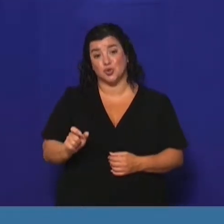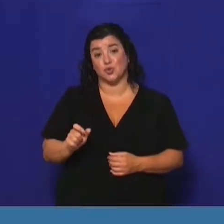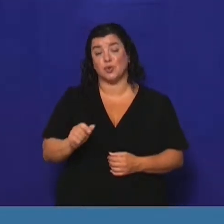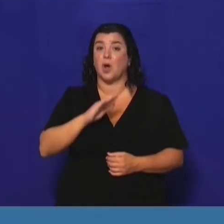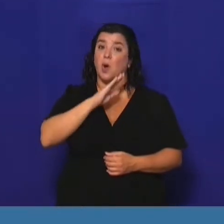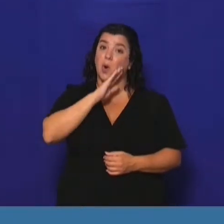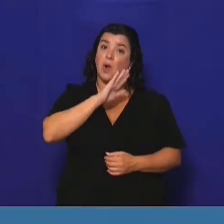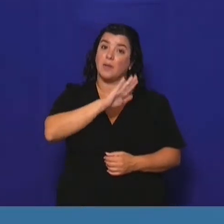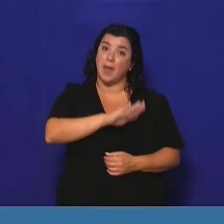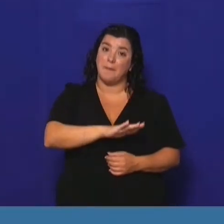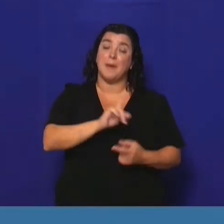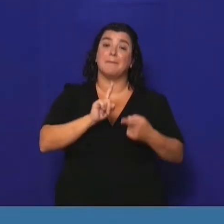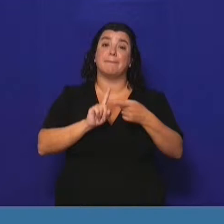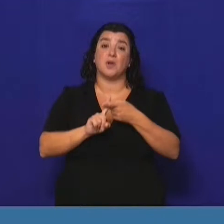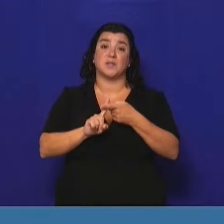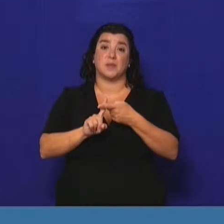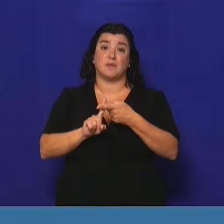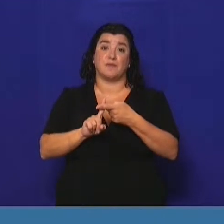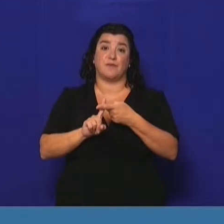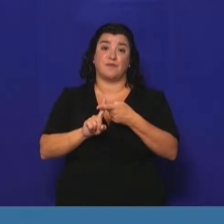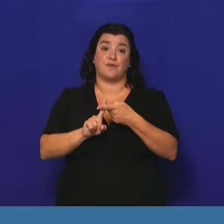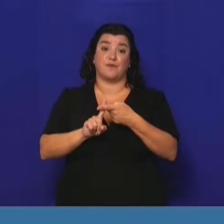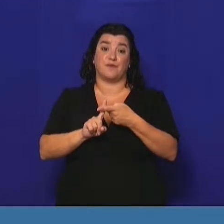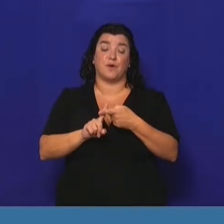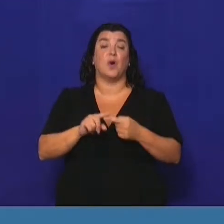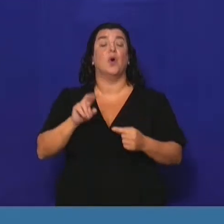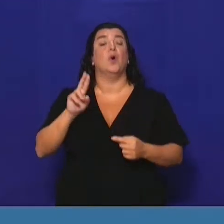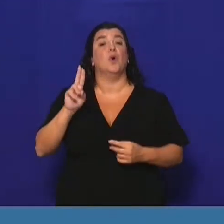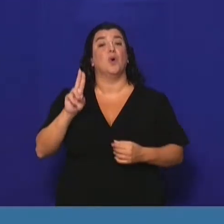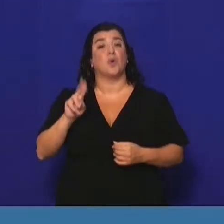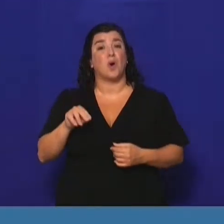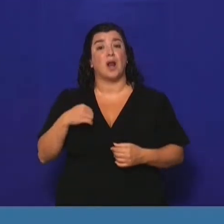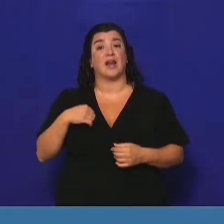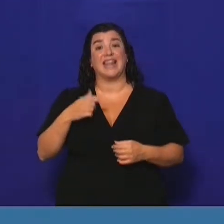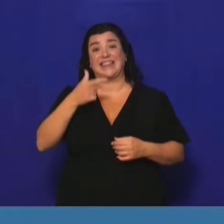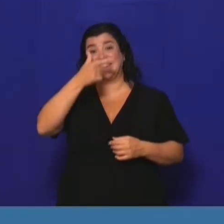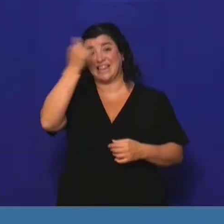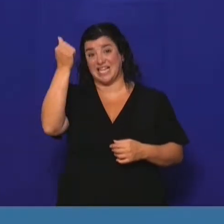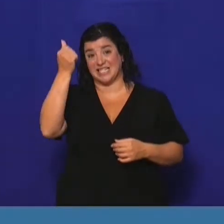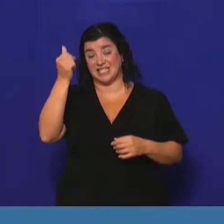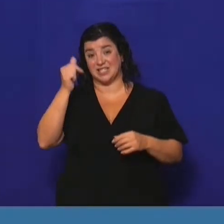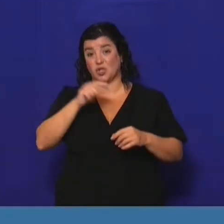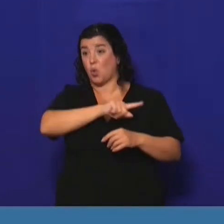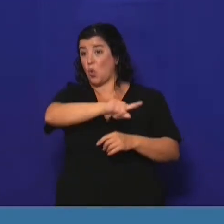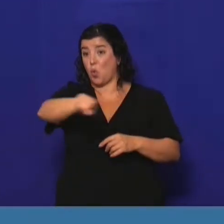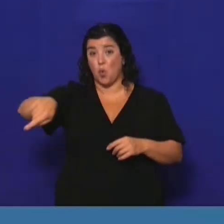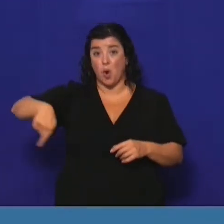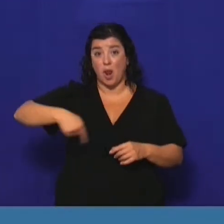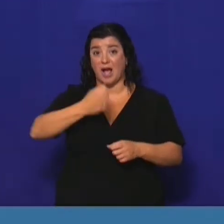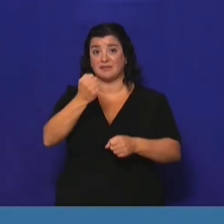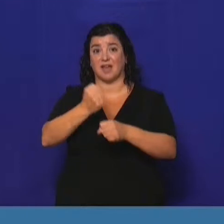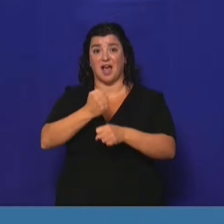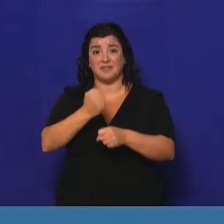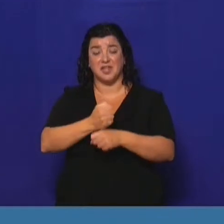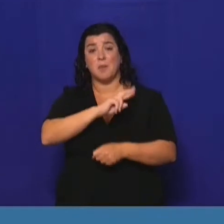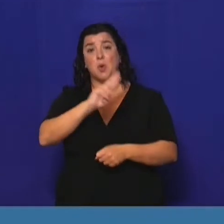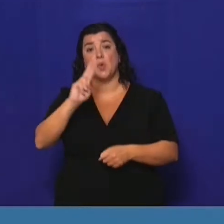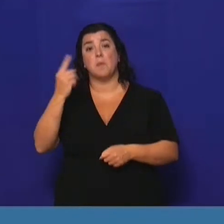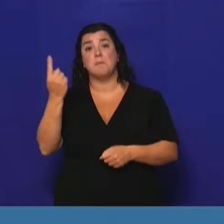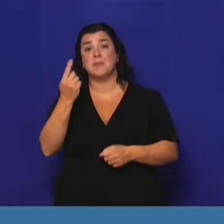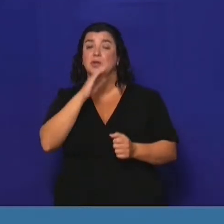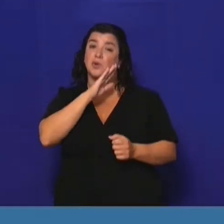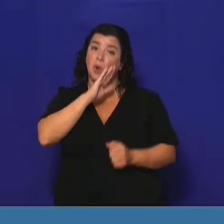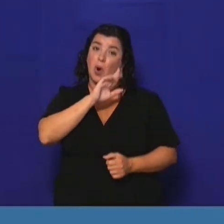ħarġet pożittiva u minn hemmhekk allura sar lit-testjar kemm tal-istaff kif ukoll tar-residenti